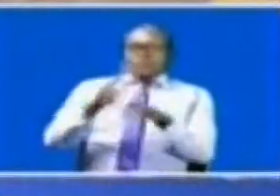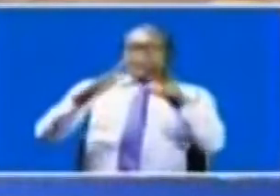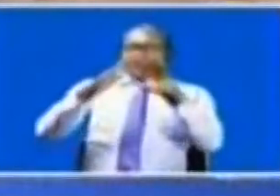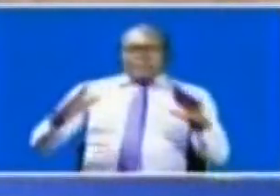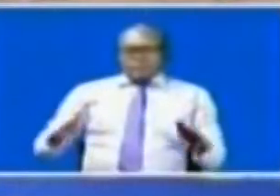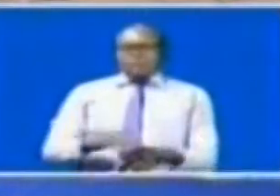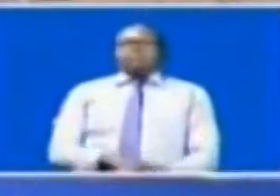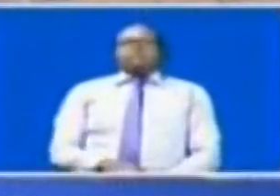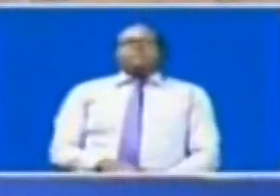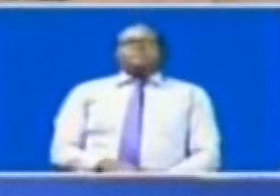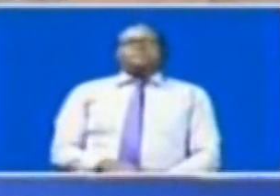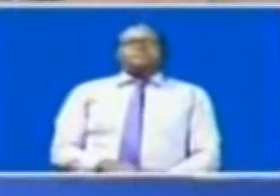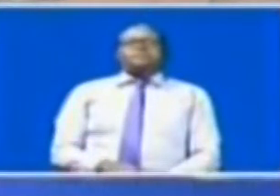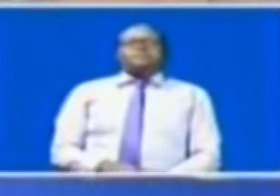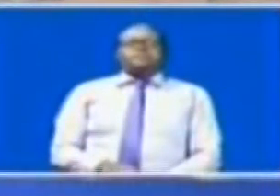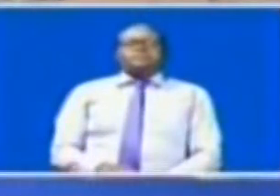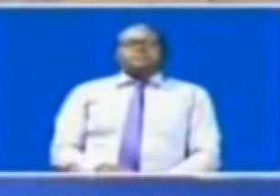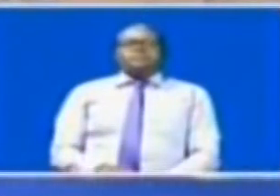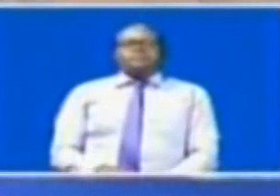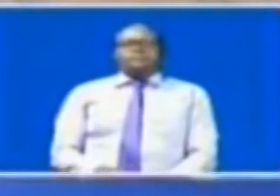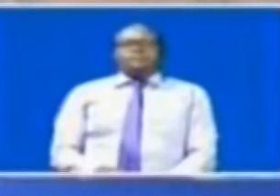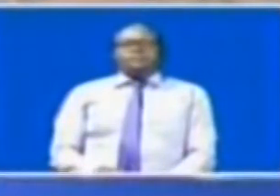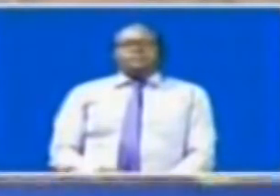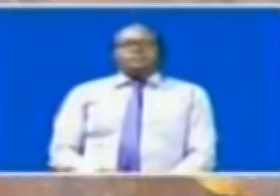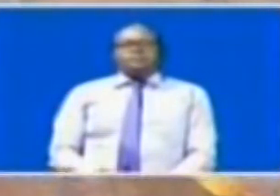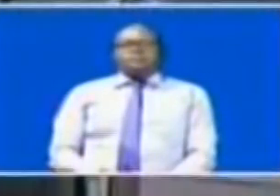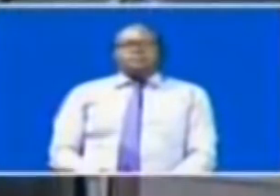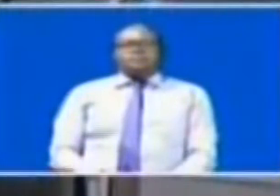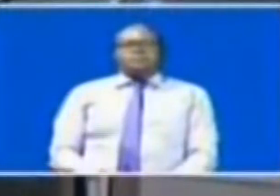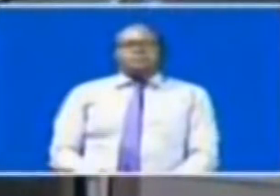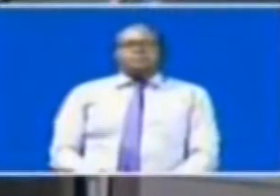sale. Shadrack Miti, KTN News.